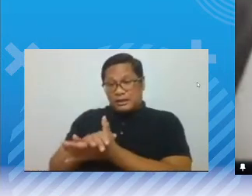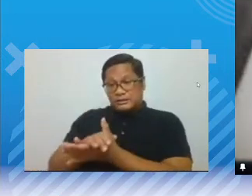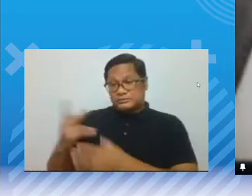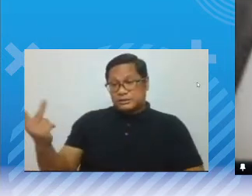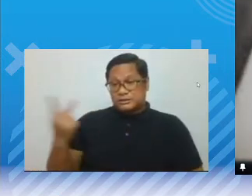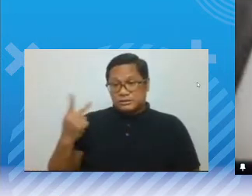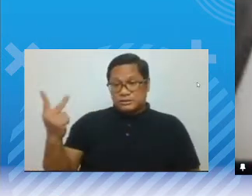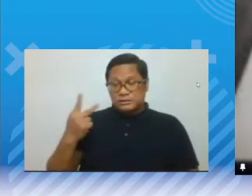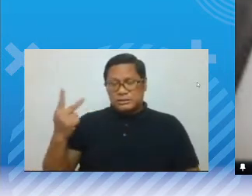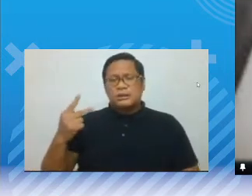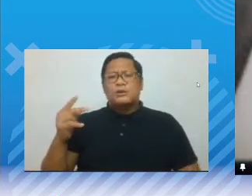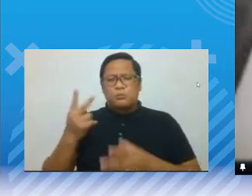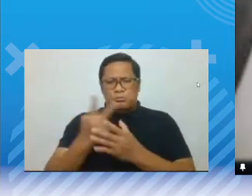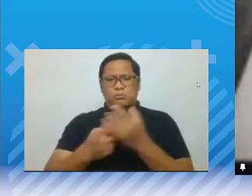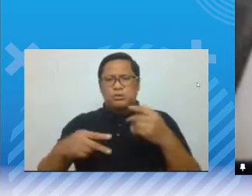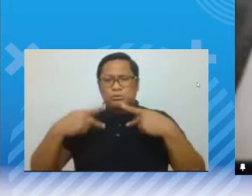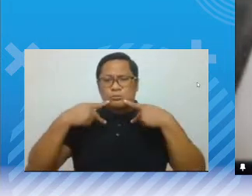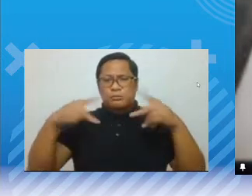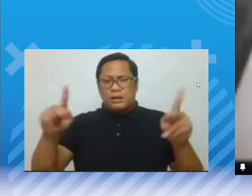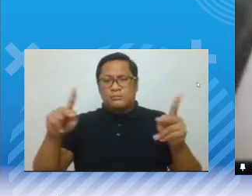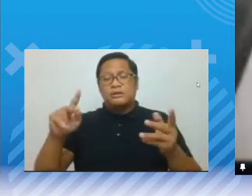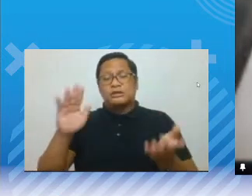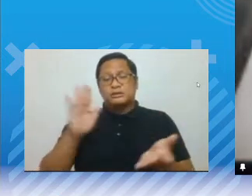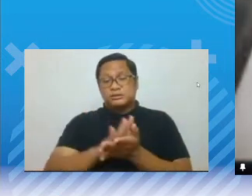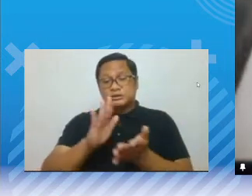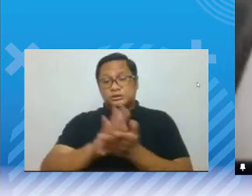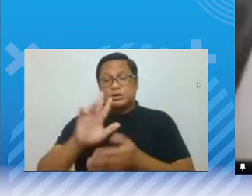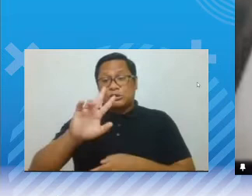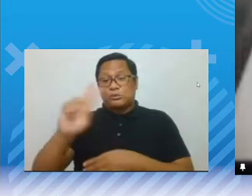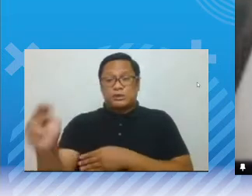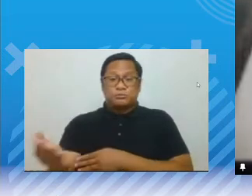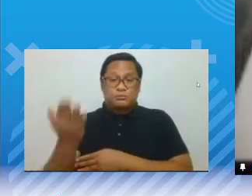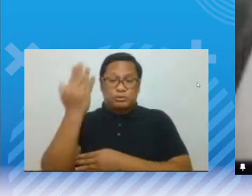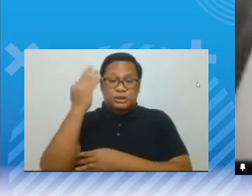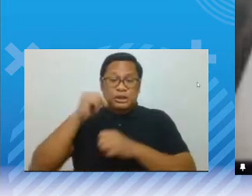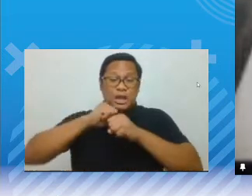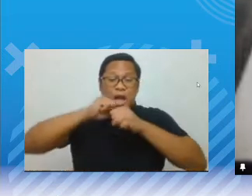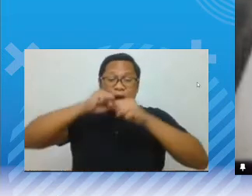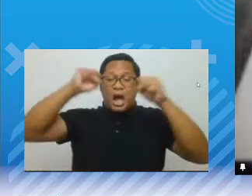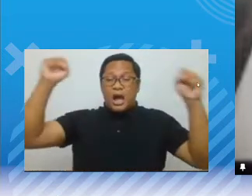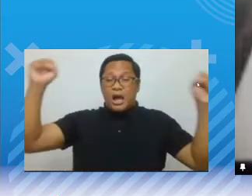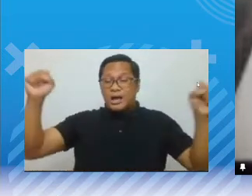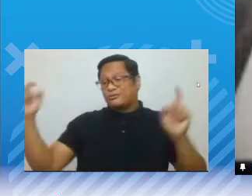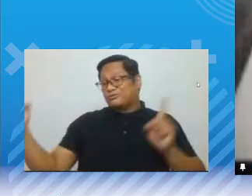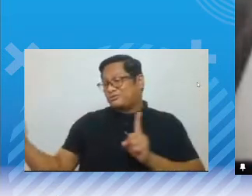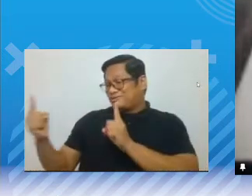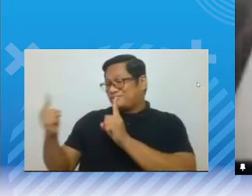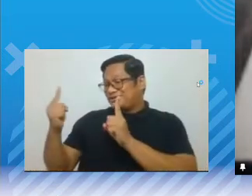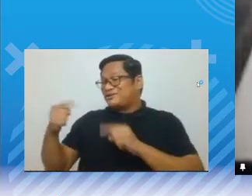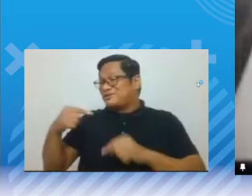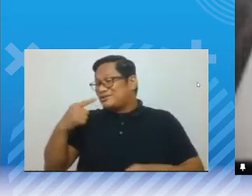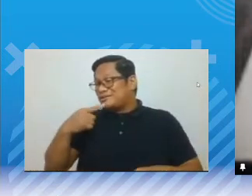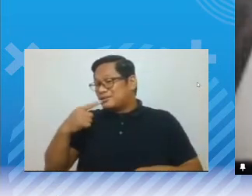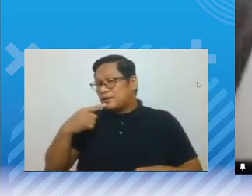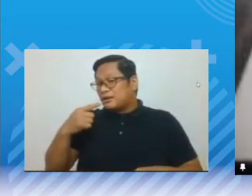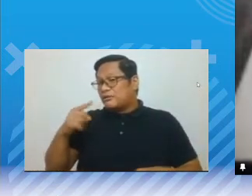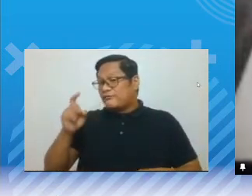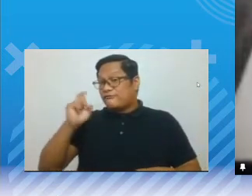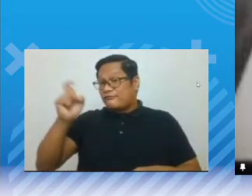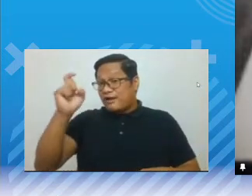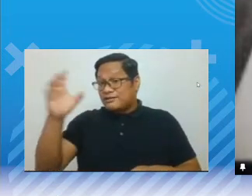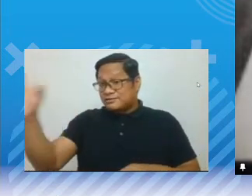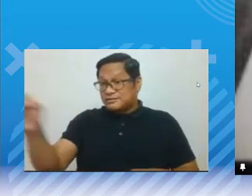school teachers. In the morning when we wake up, instead of greeting each other, we grab our cell